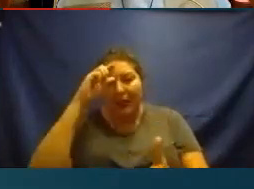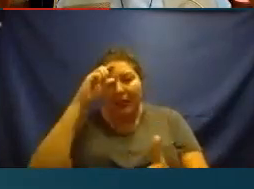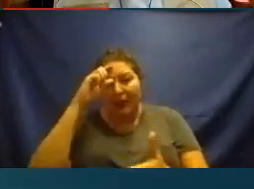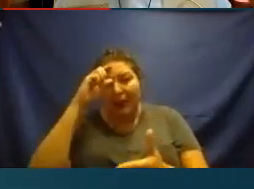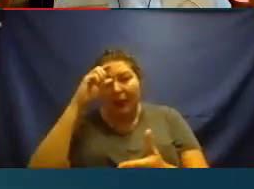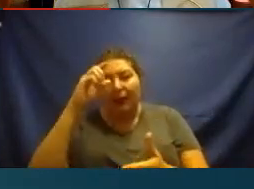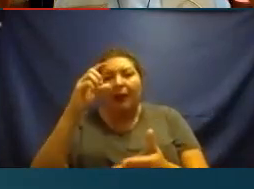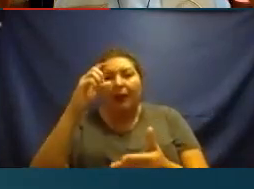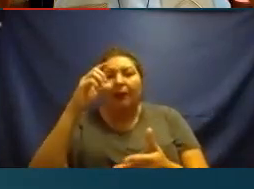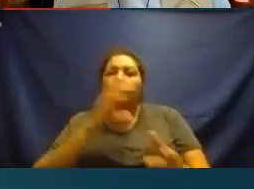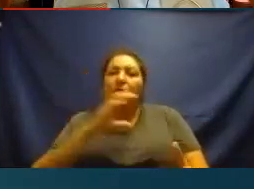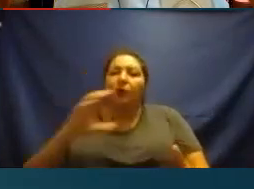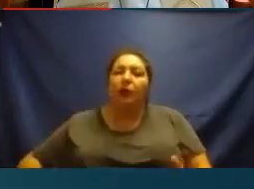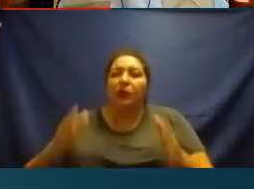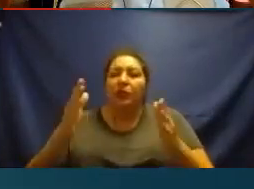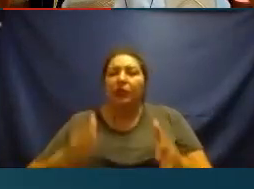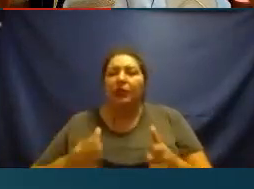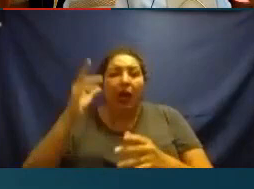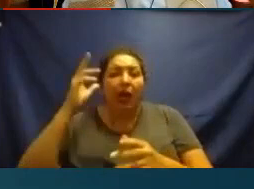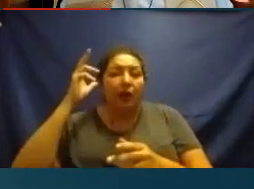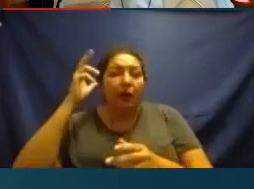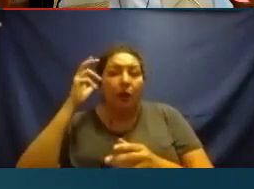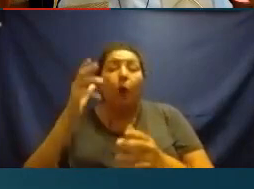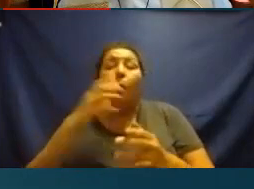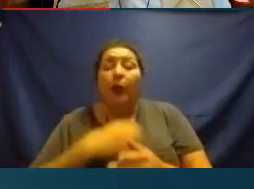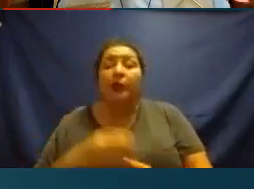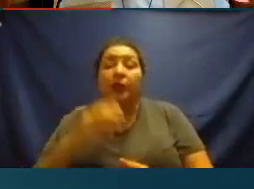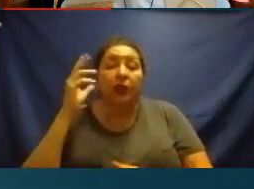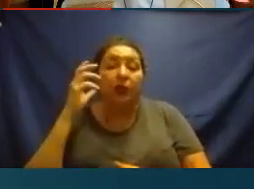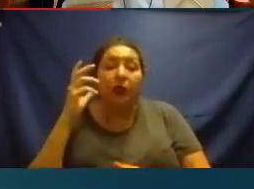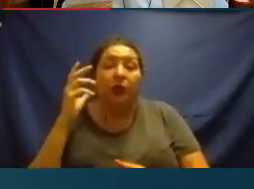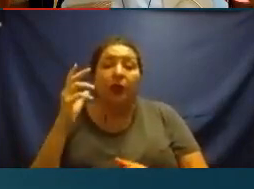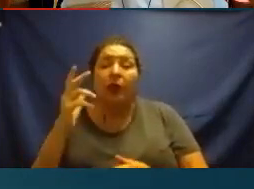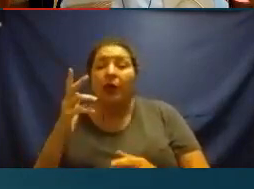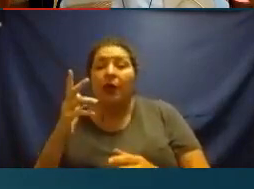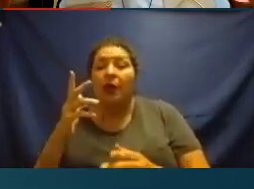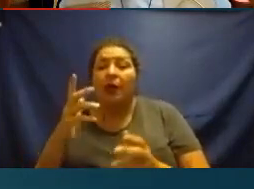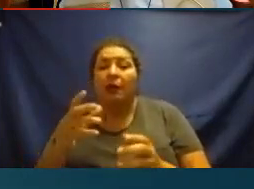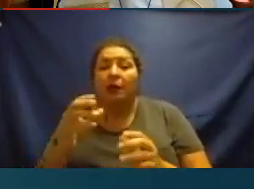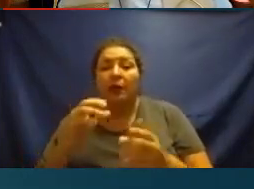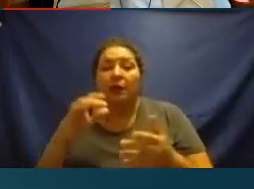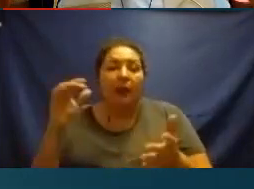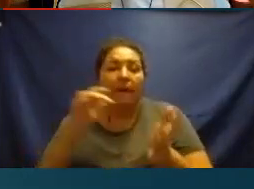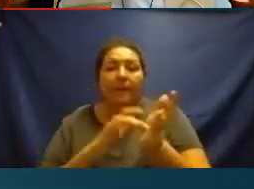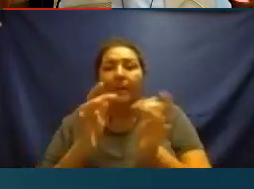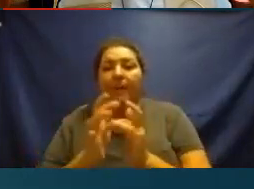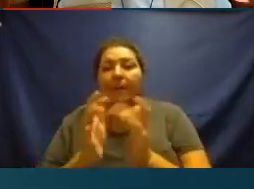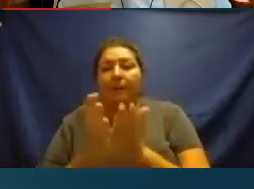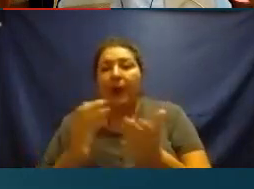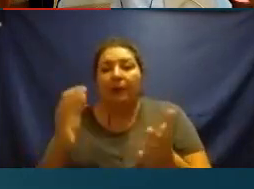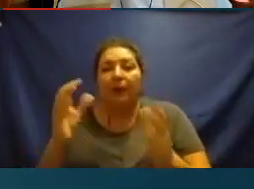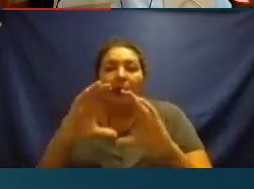have heard the Bible class that Jesus gave on the road to Emmaus. How wonderful it would